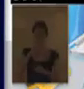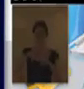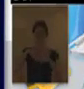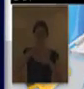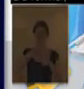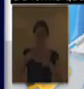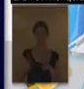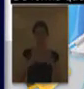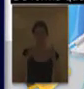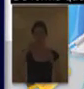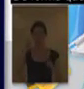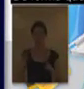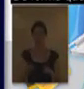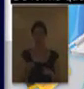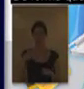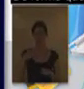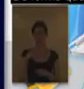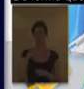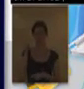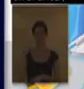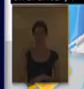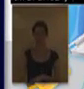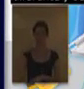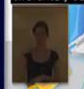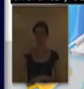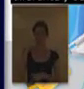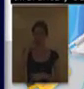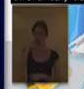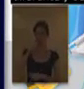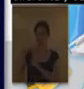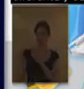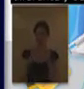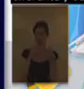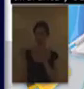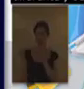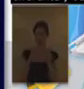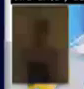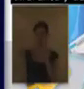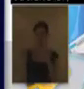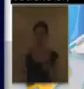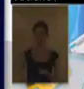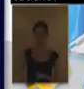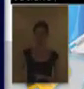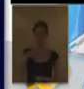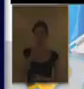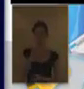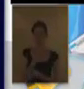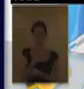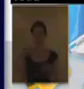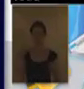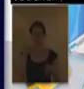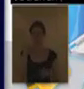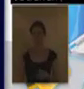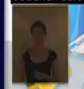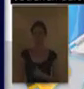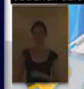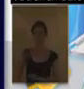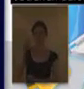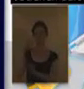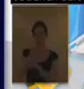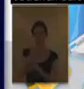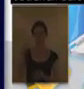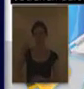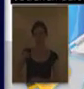So we'll look at different sequence, and we'll measure the precision by choosing the